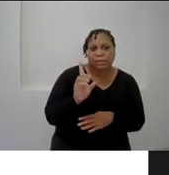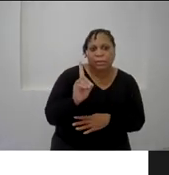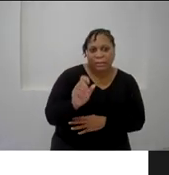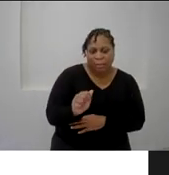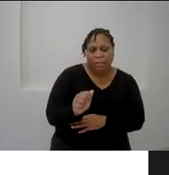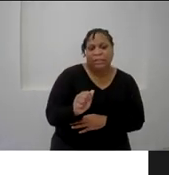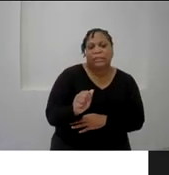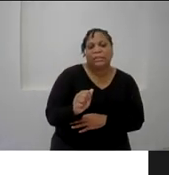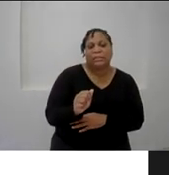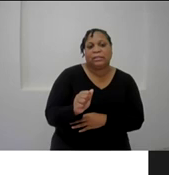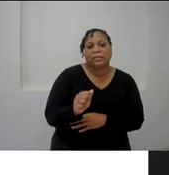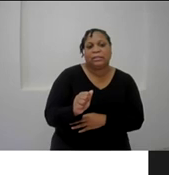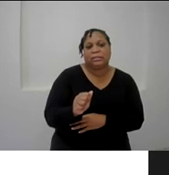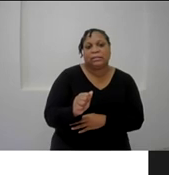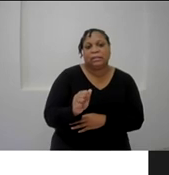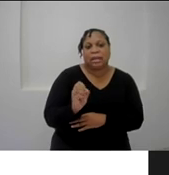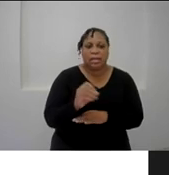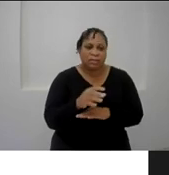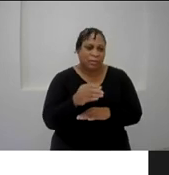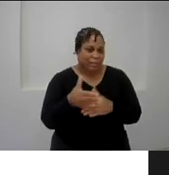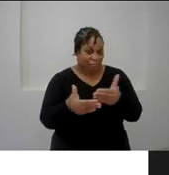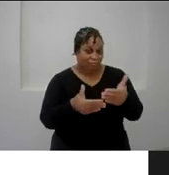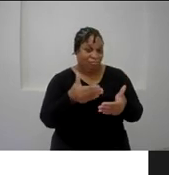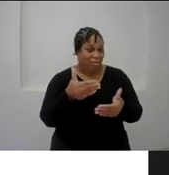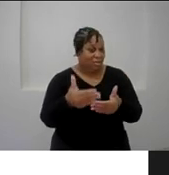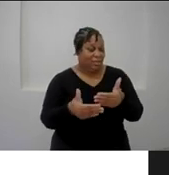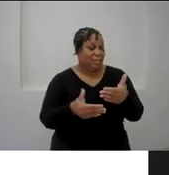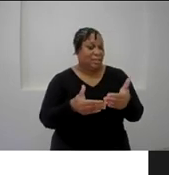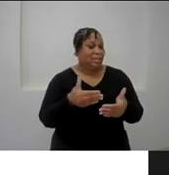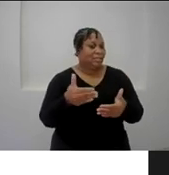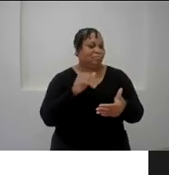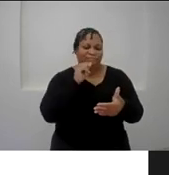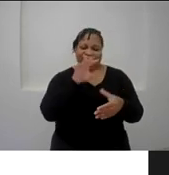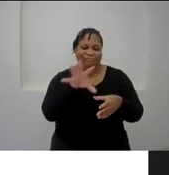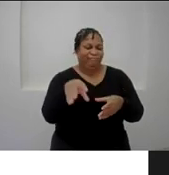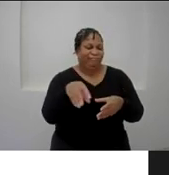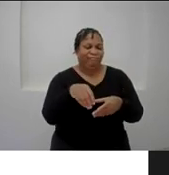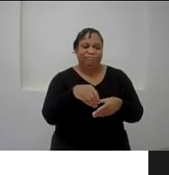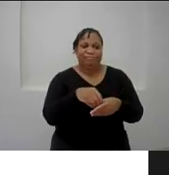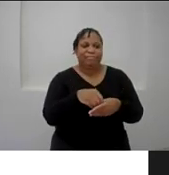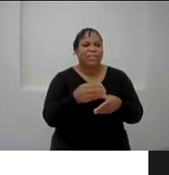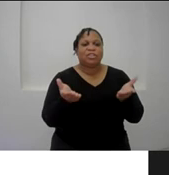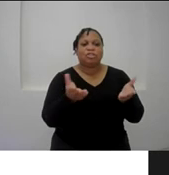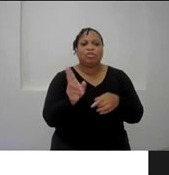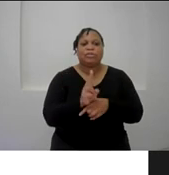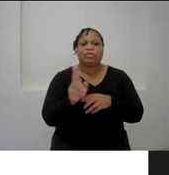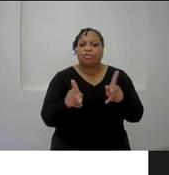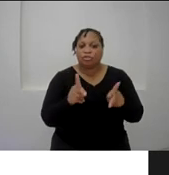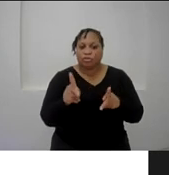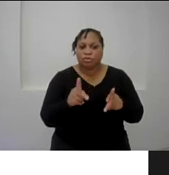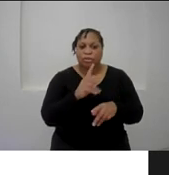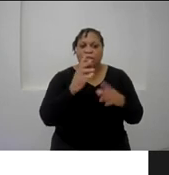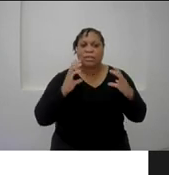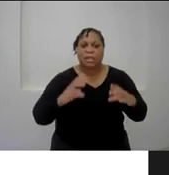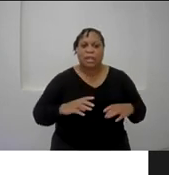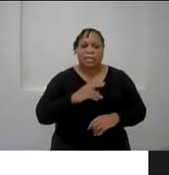The consultation process has not involved service users, clients, patients,